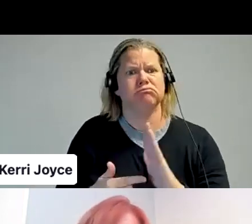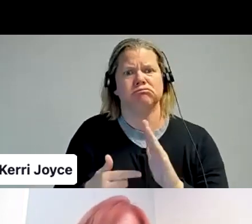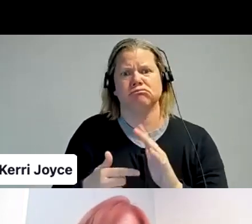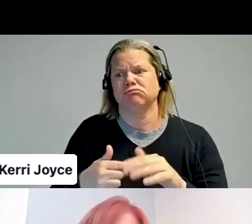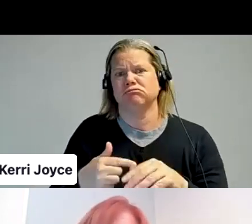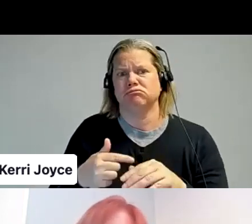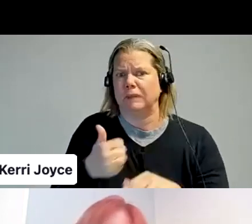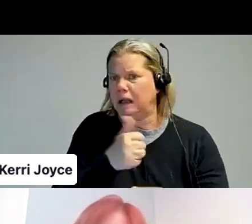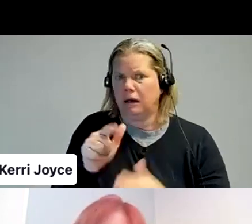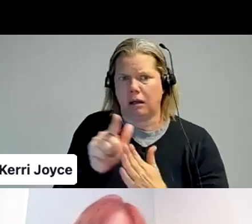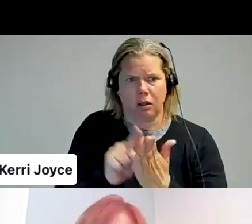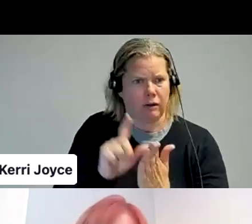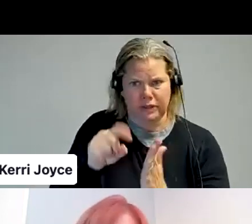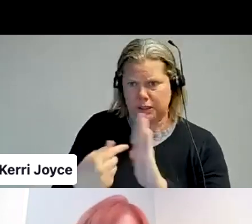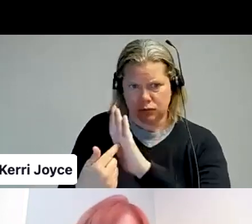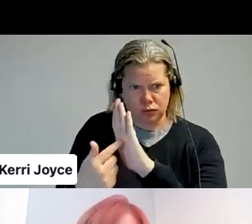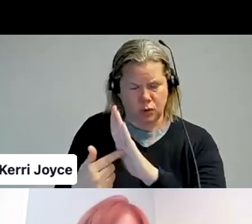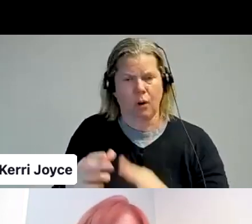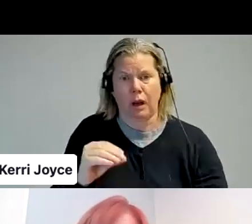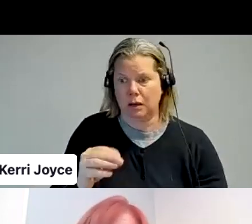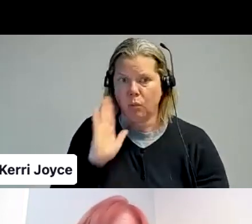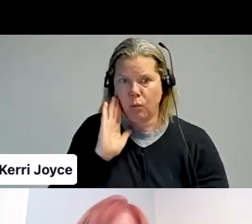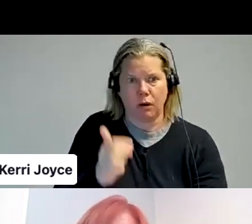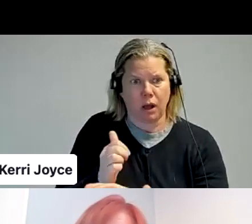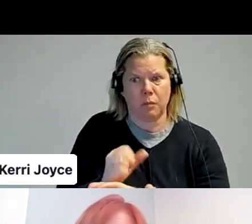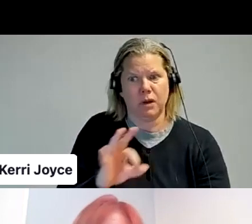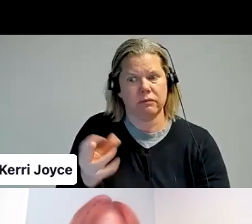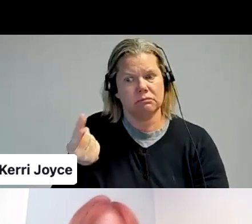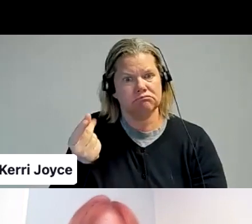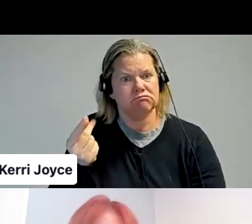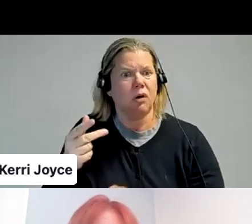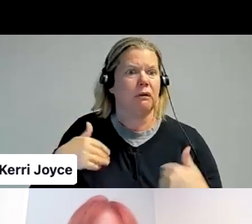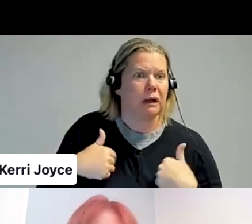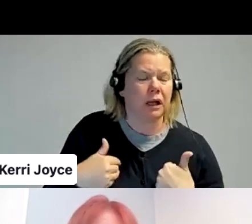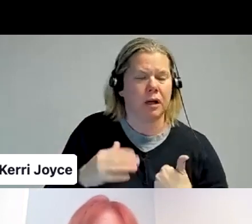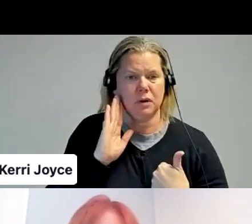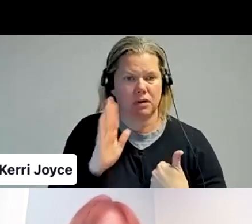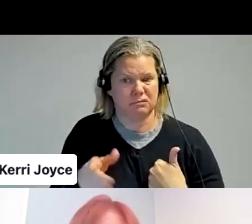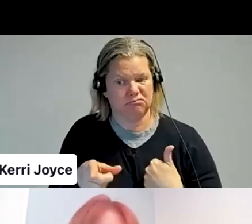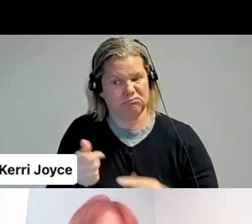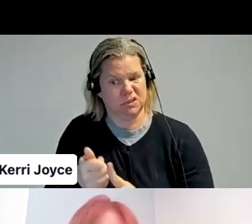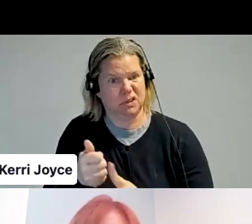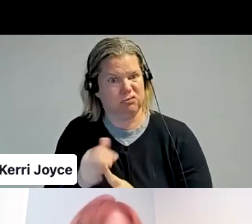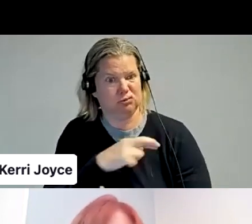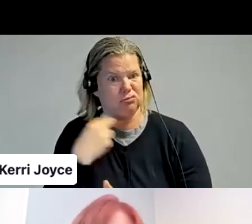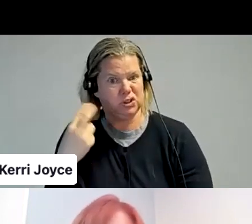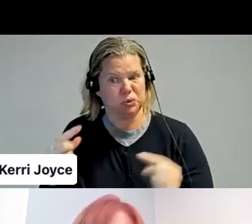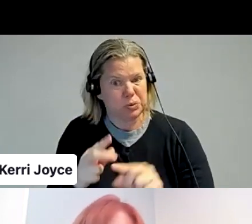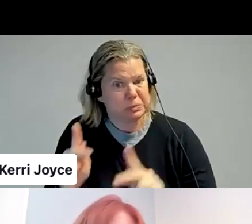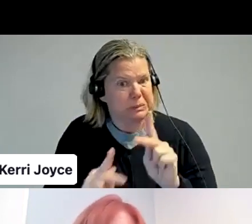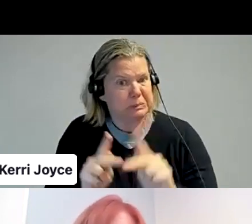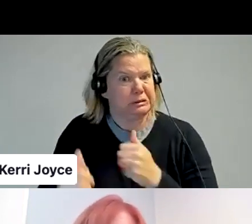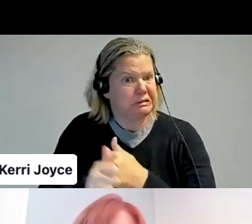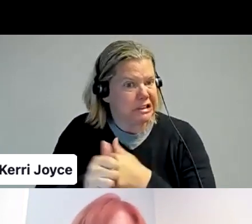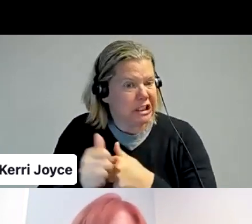the animal is creating an immediate public safety risk, and your local ACO also may be able to navigate an